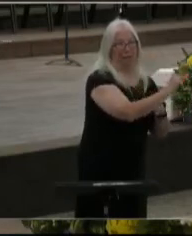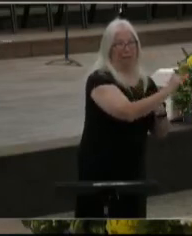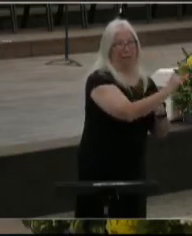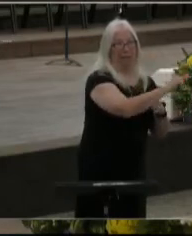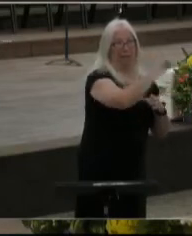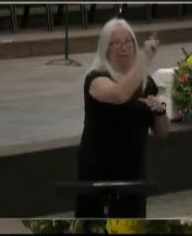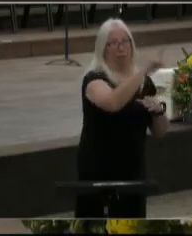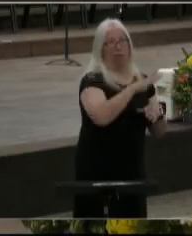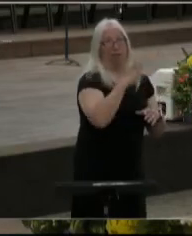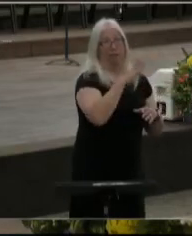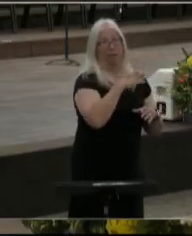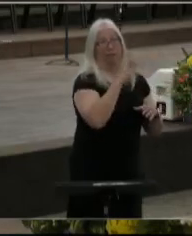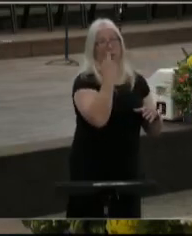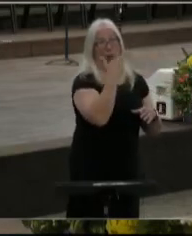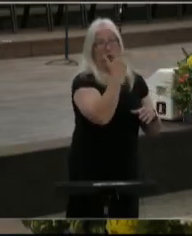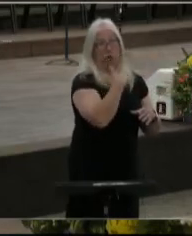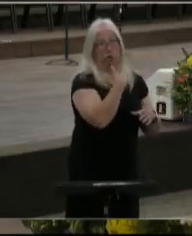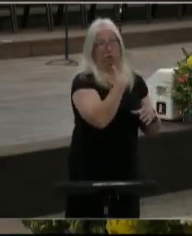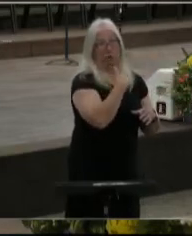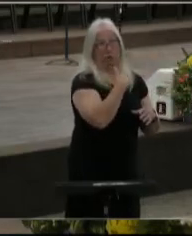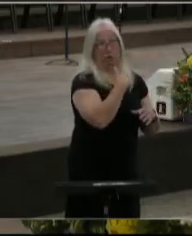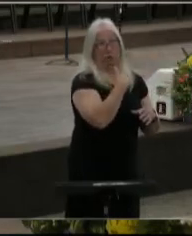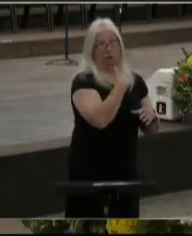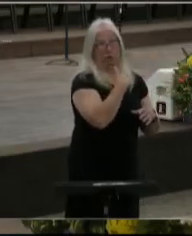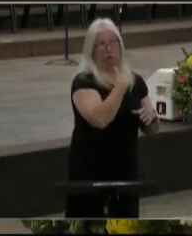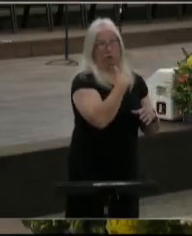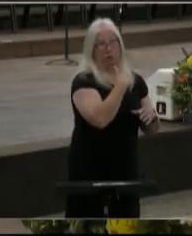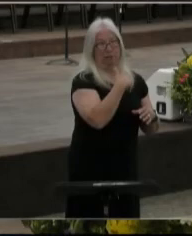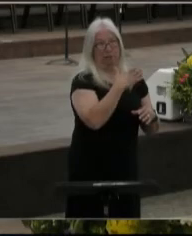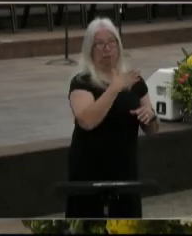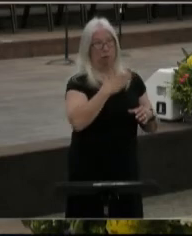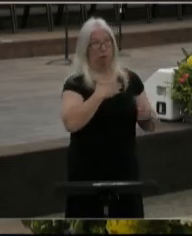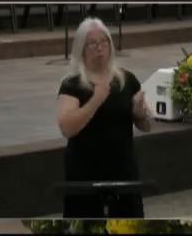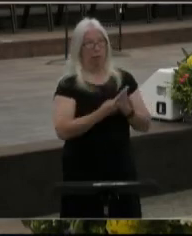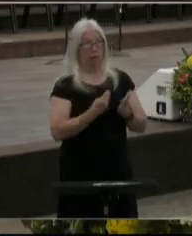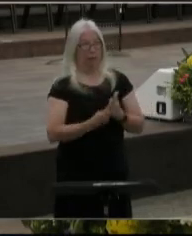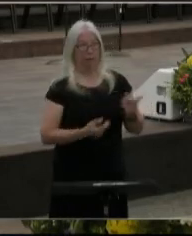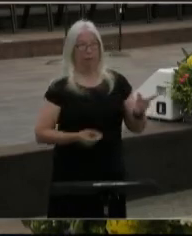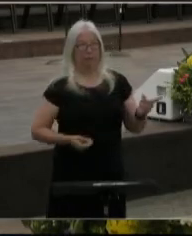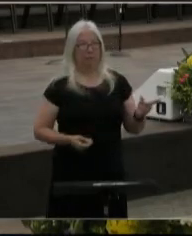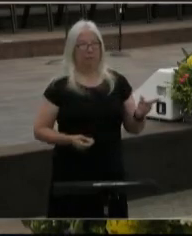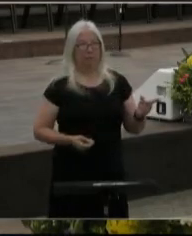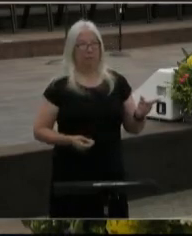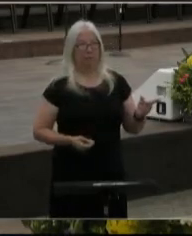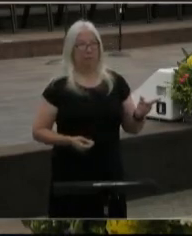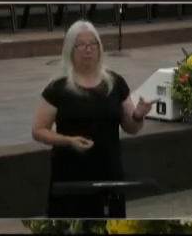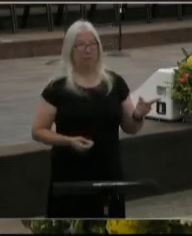they went out to a fancy restaurant. And it was on my money.